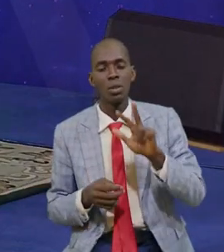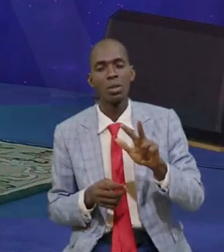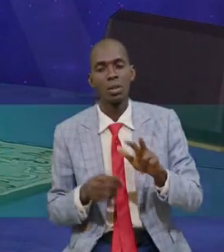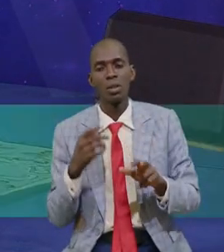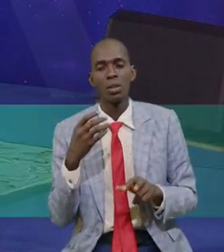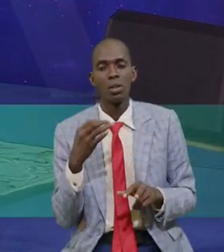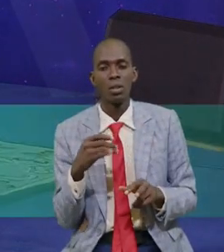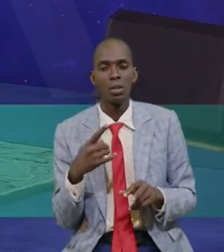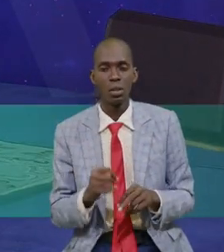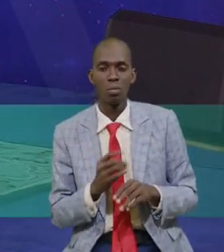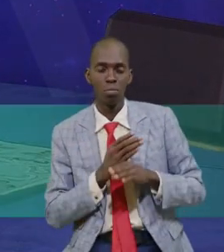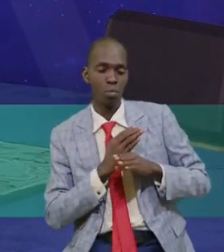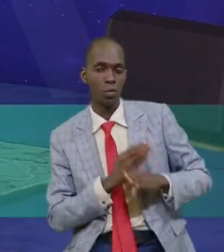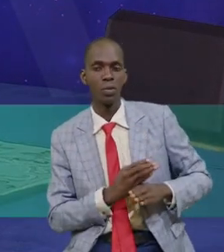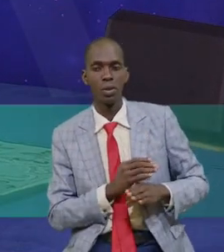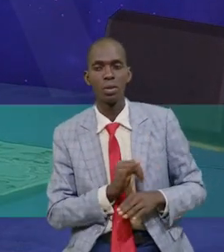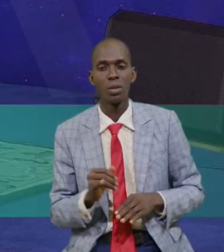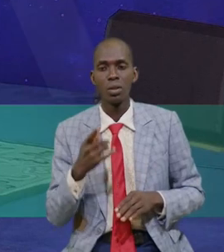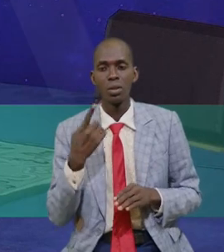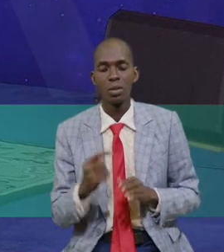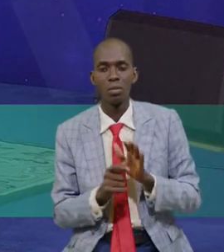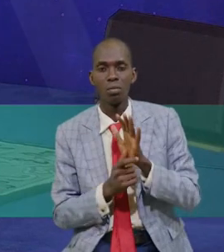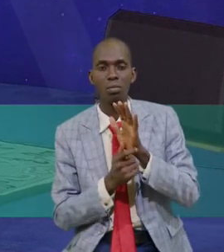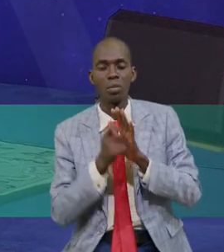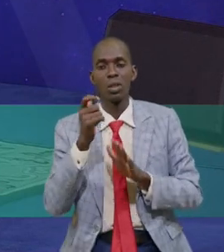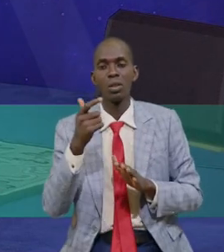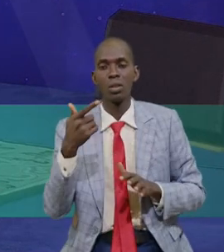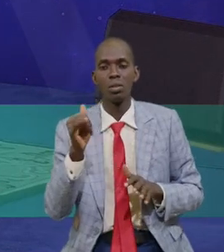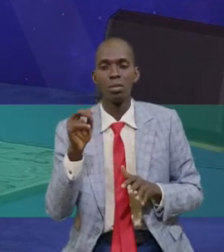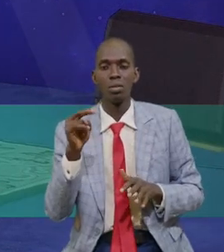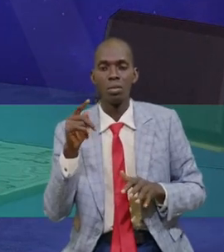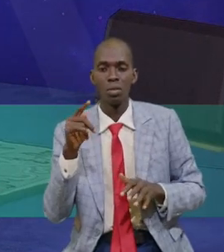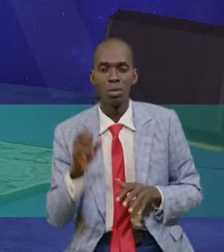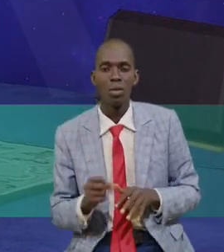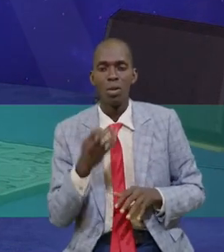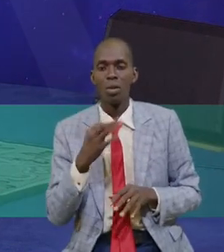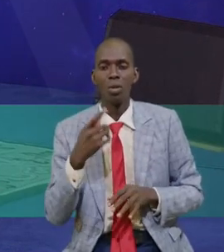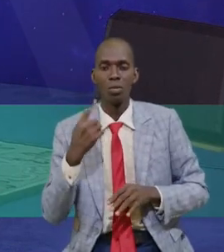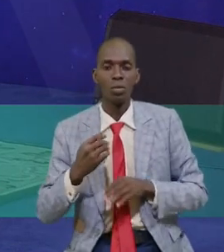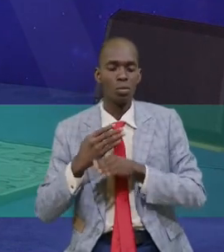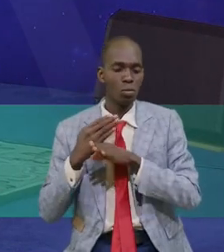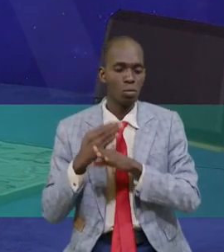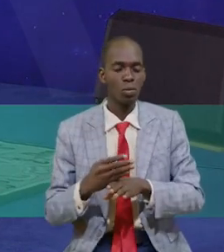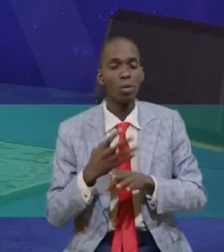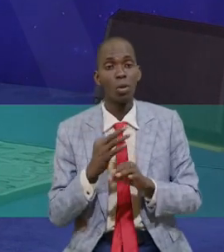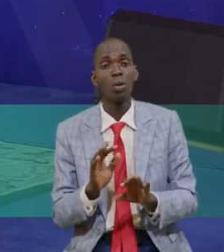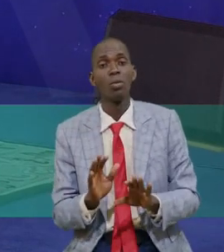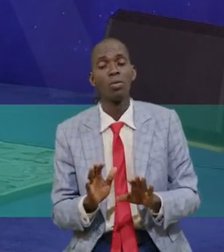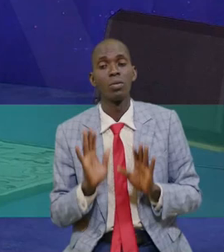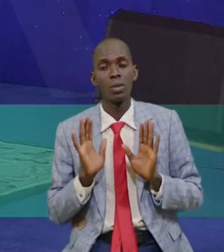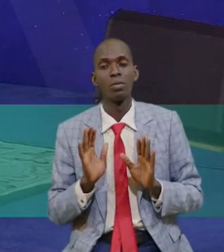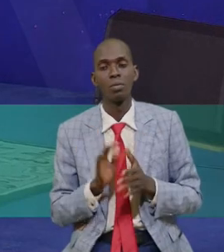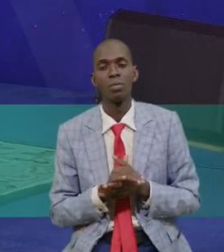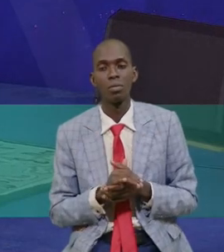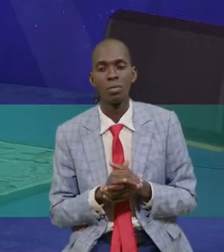says preventing the giants of the obstacles of fear. Look at number one.